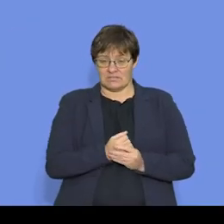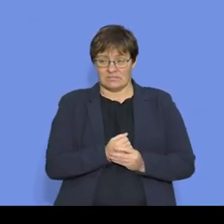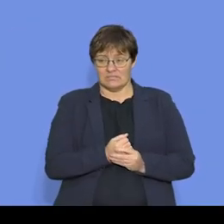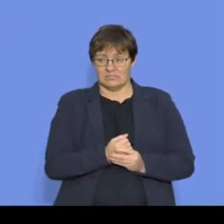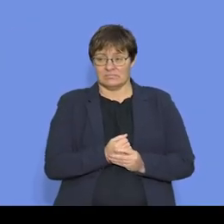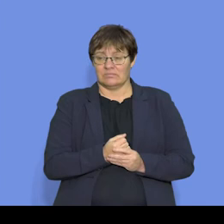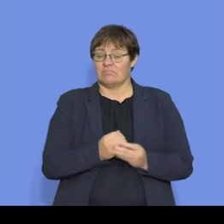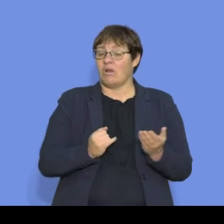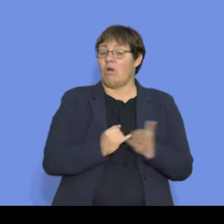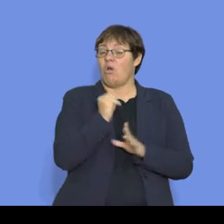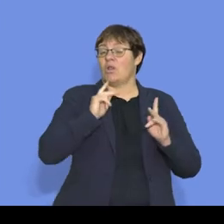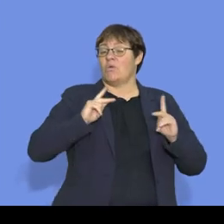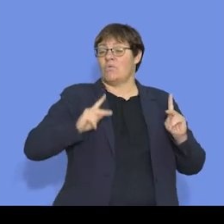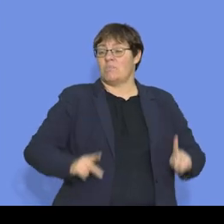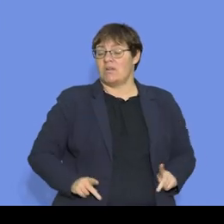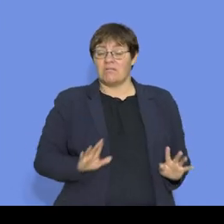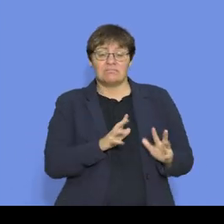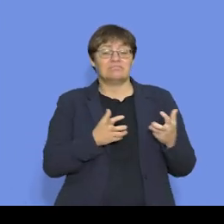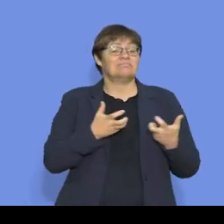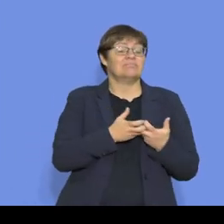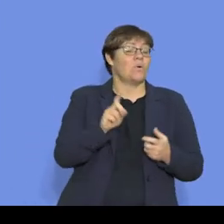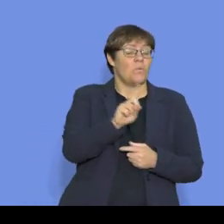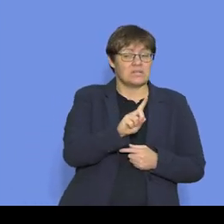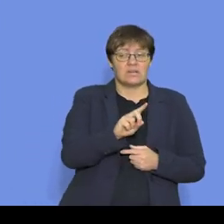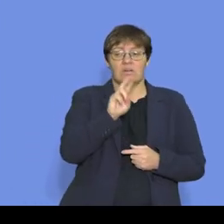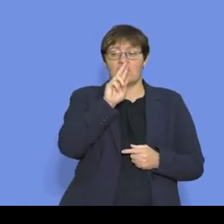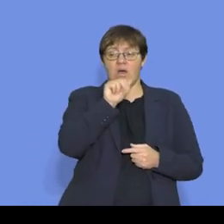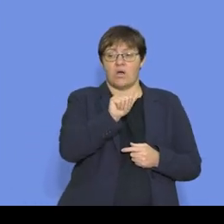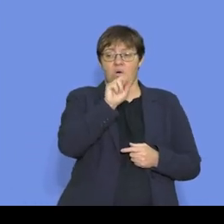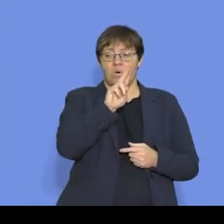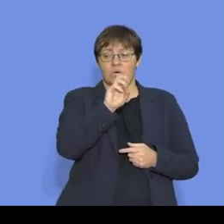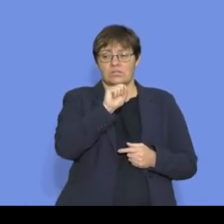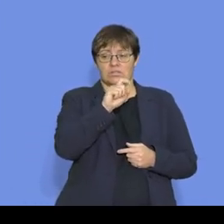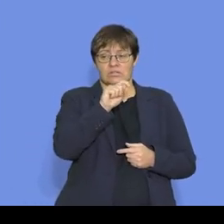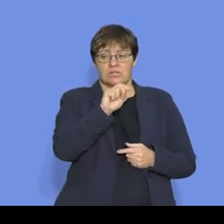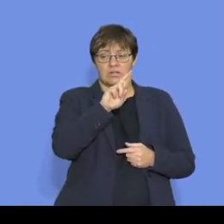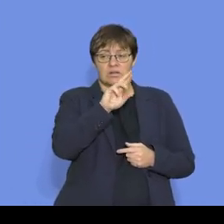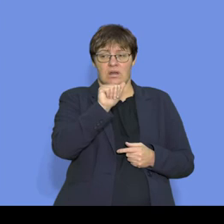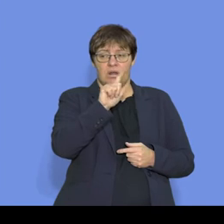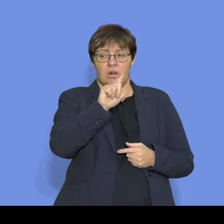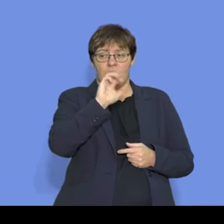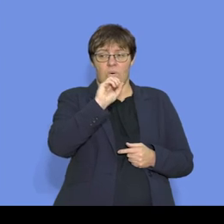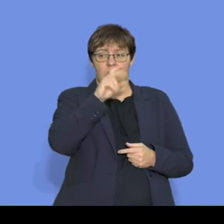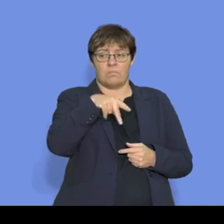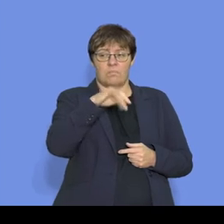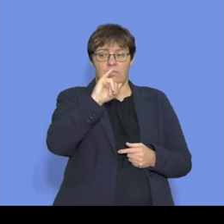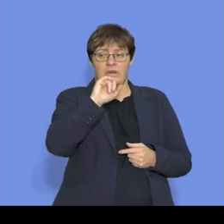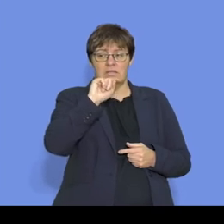all, early humans belonged to the genus Australopithecus.